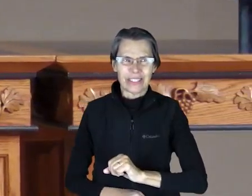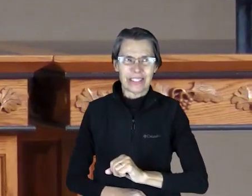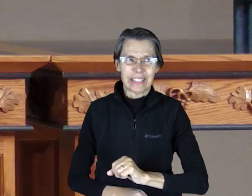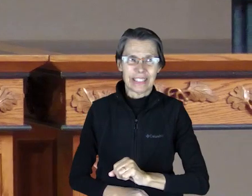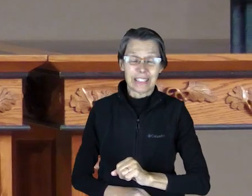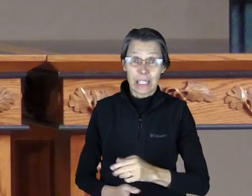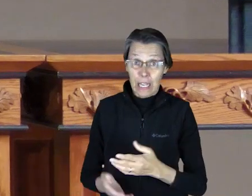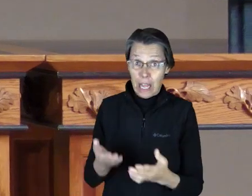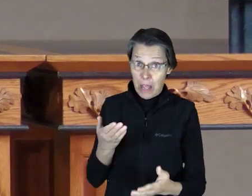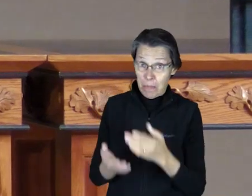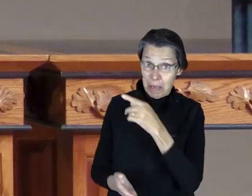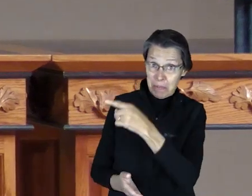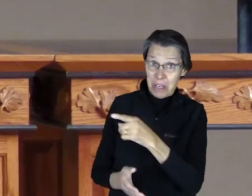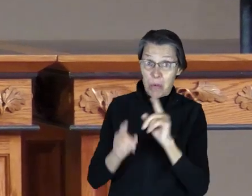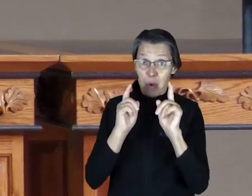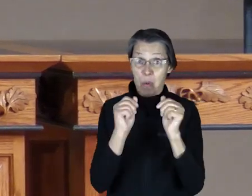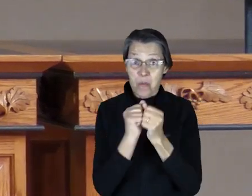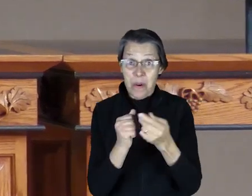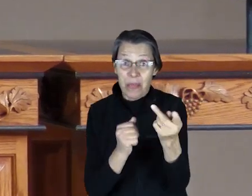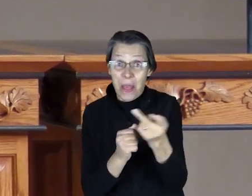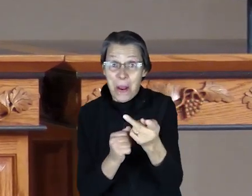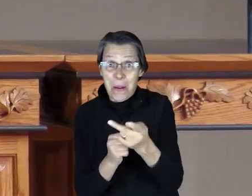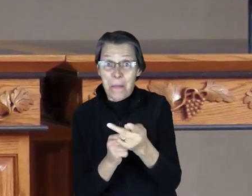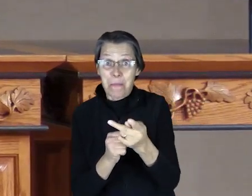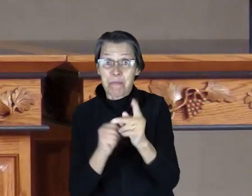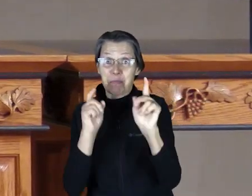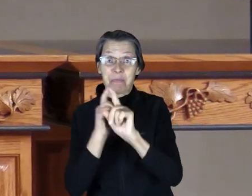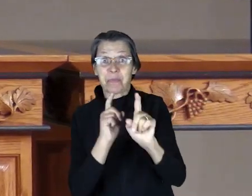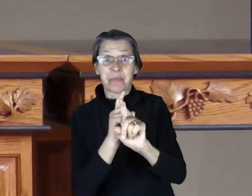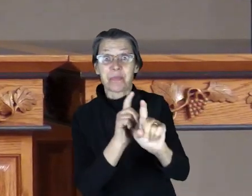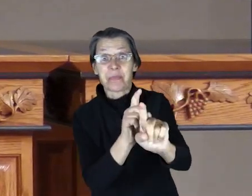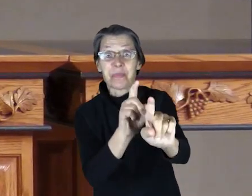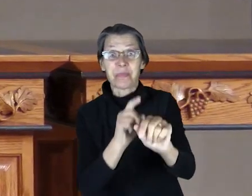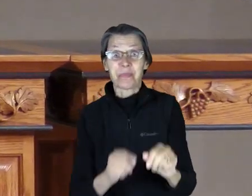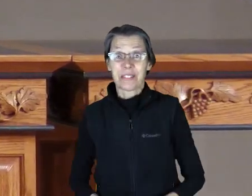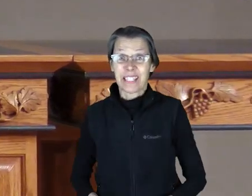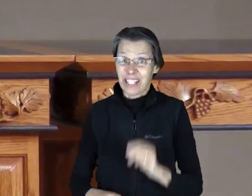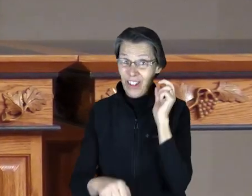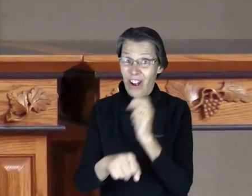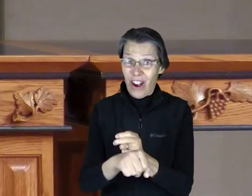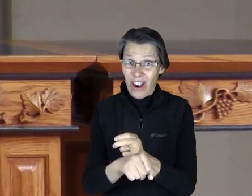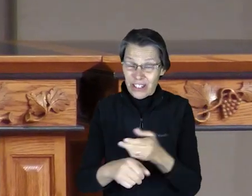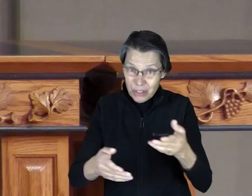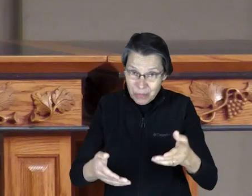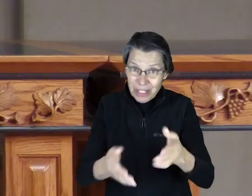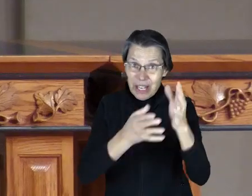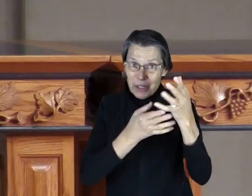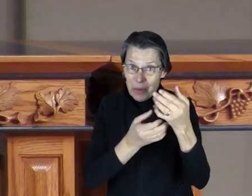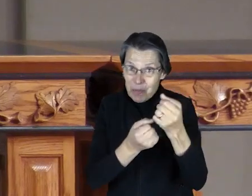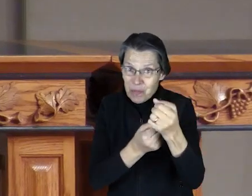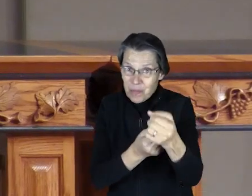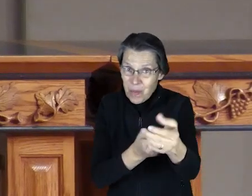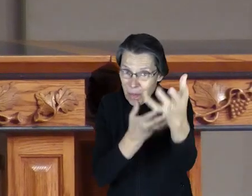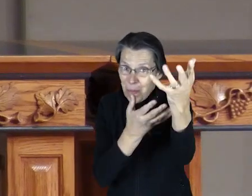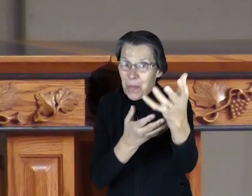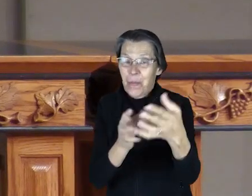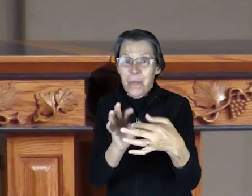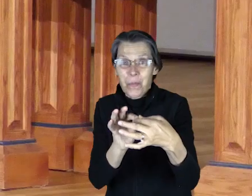Maybe he'll go with them on every date they ever have because it's hard to let go.